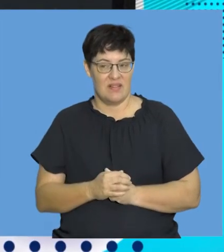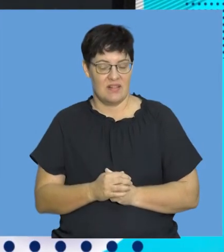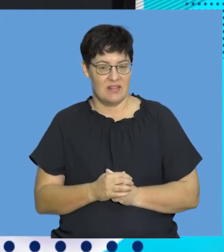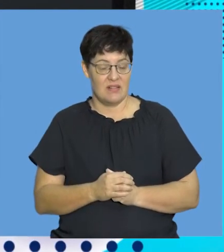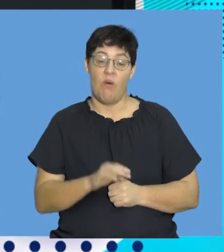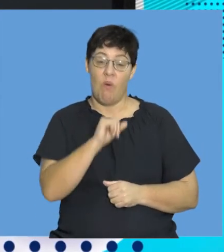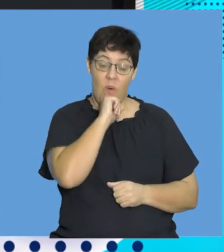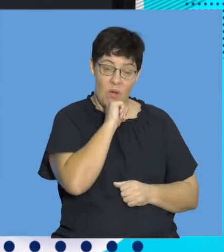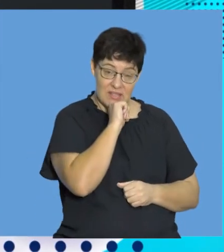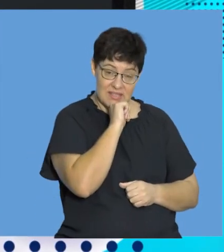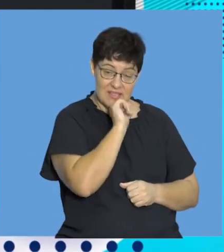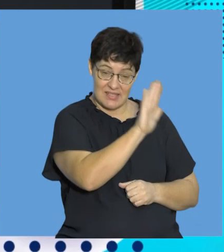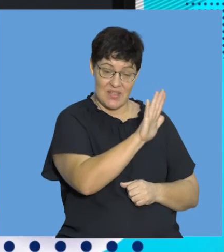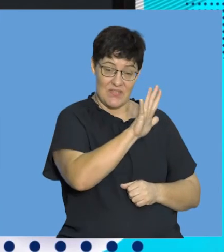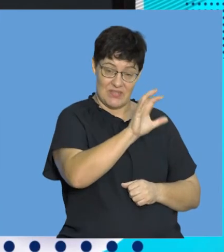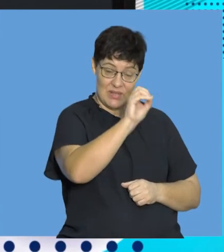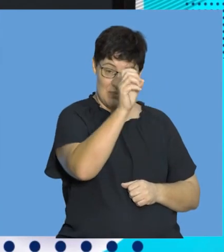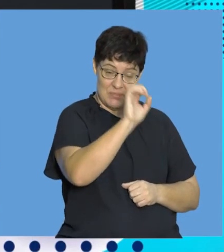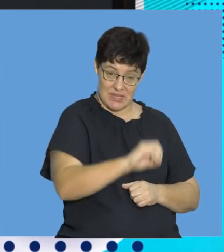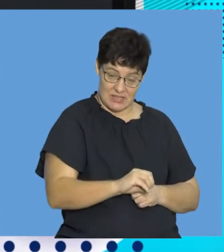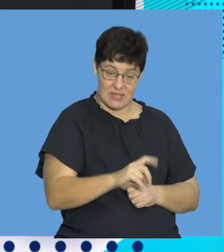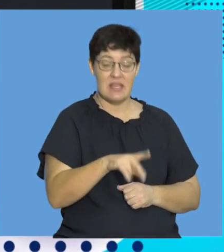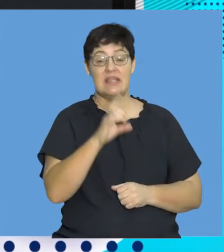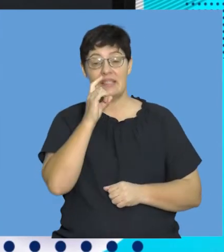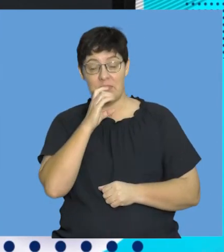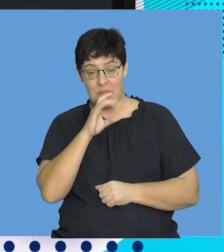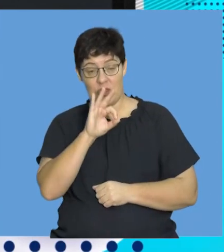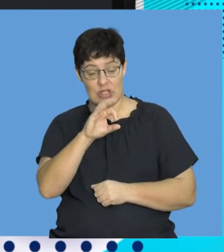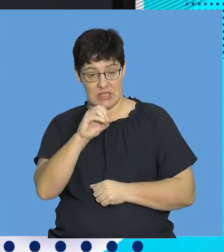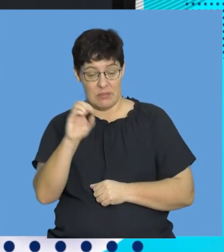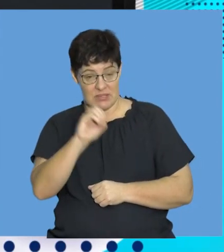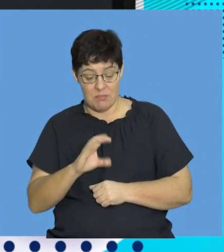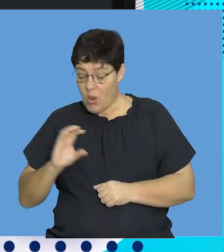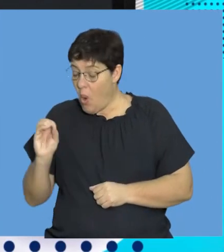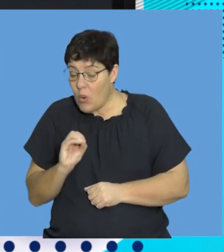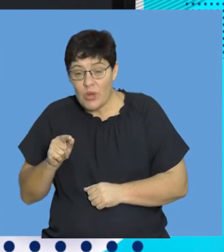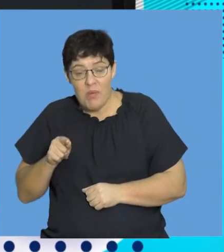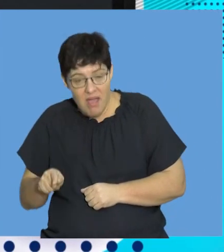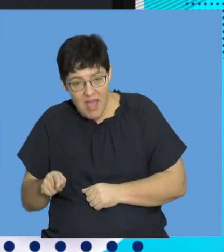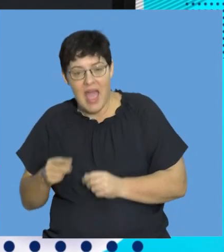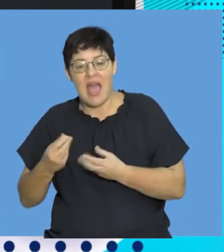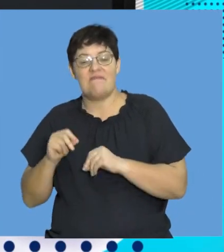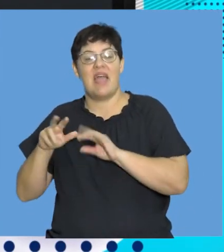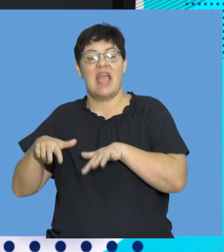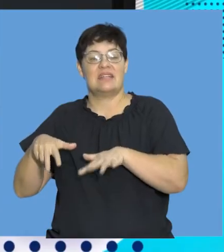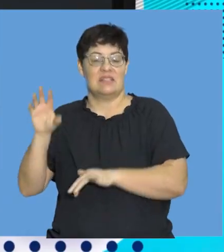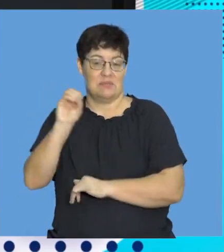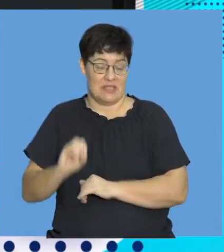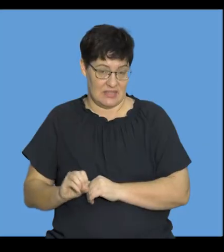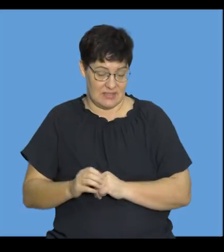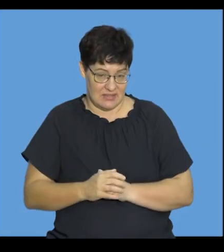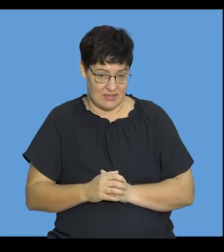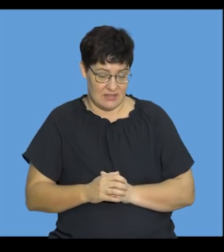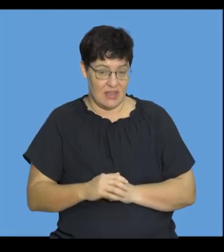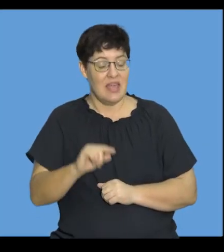it's August 50%, September 30%, but October there will be an 18%.